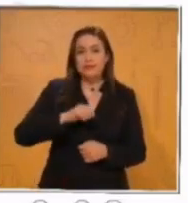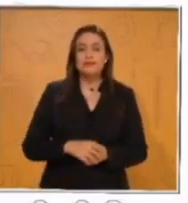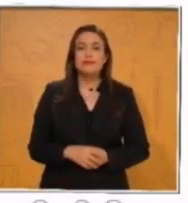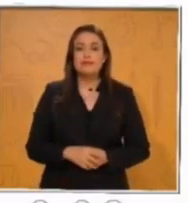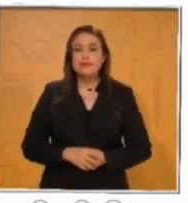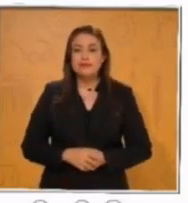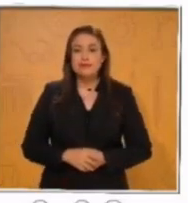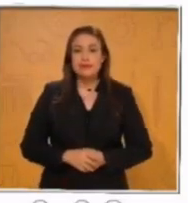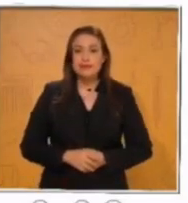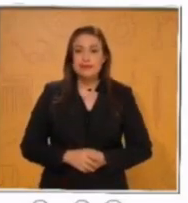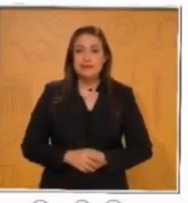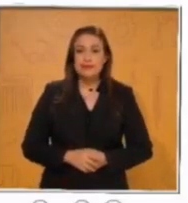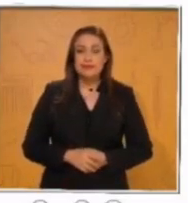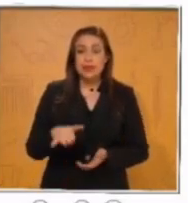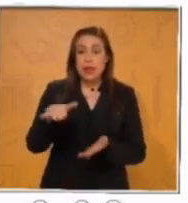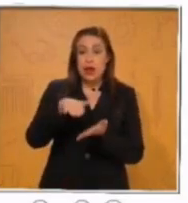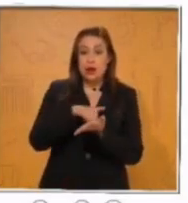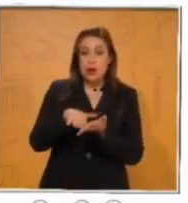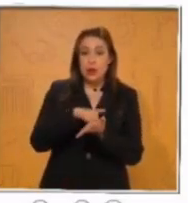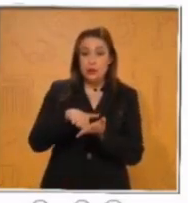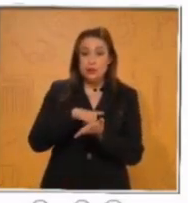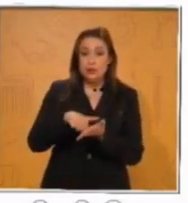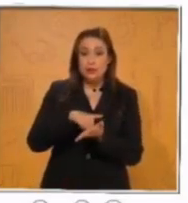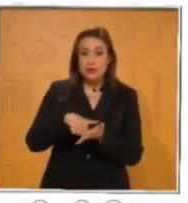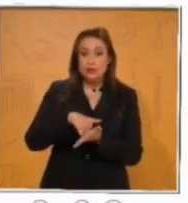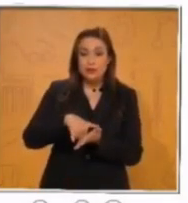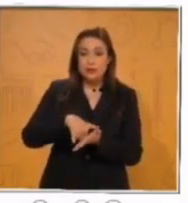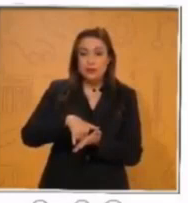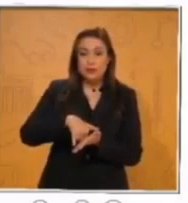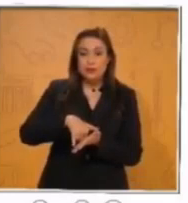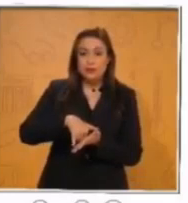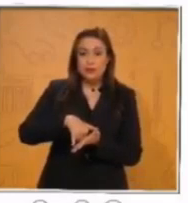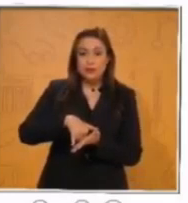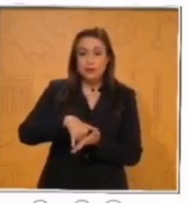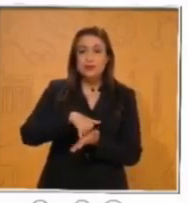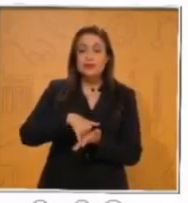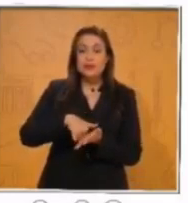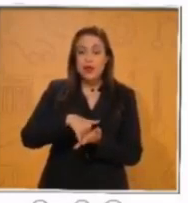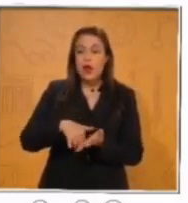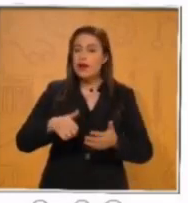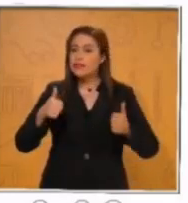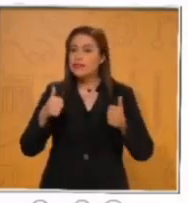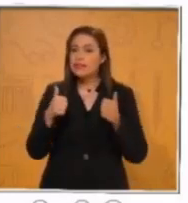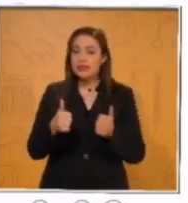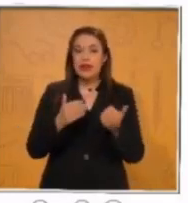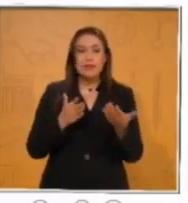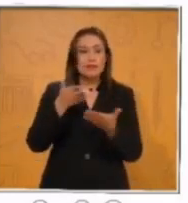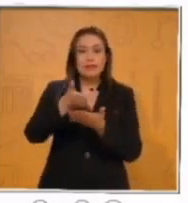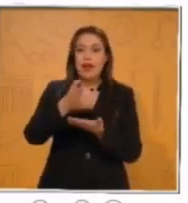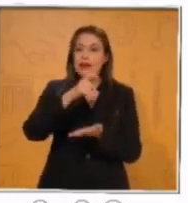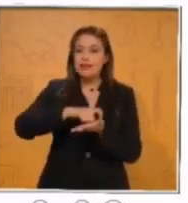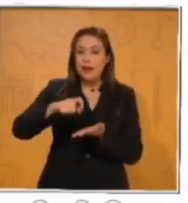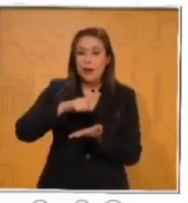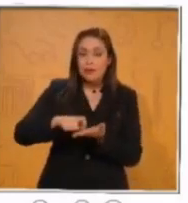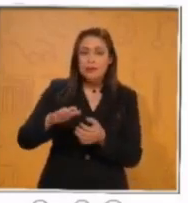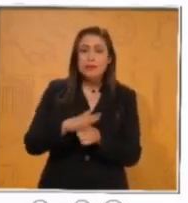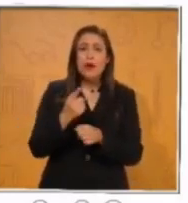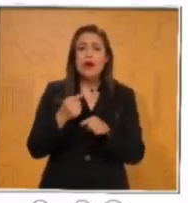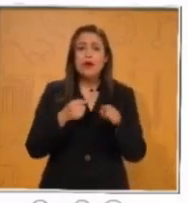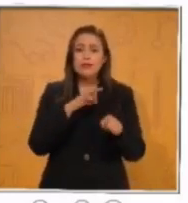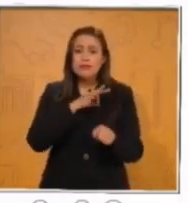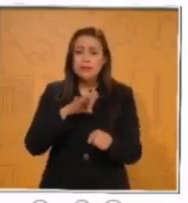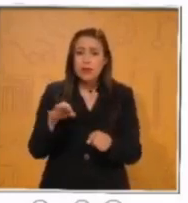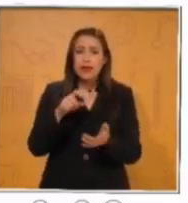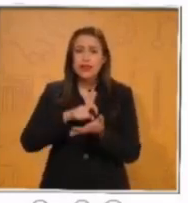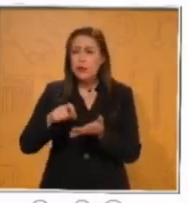New York, let's continue reading. New York, it's great for shopping because you can buy